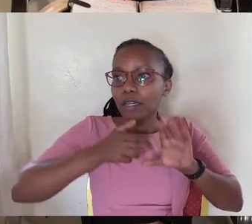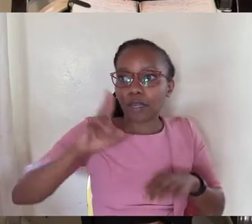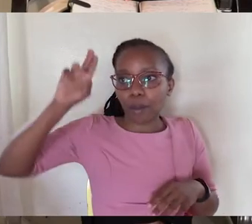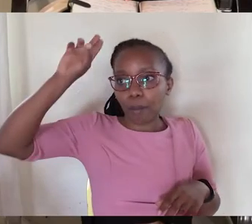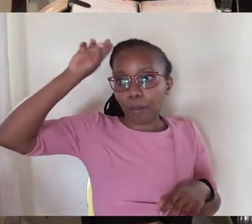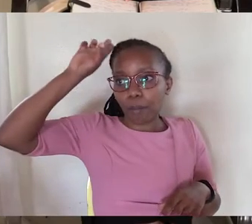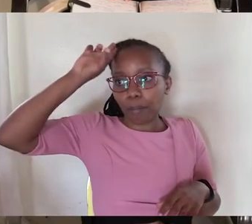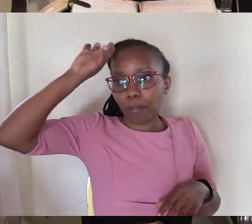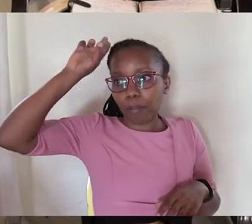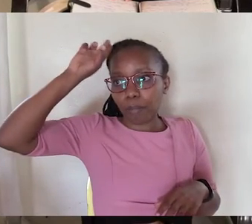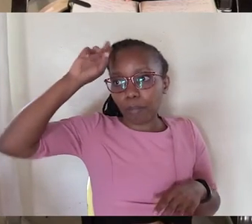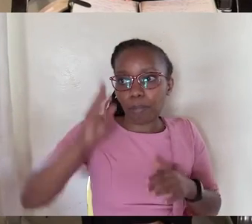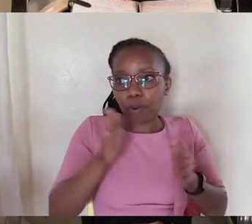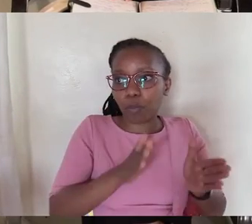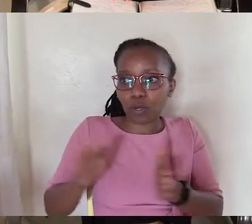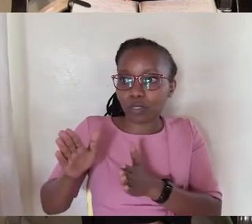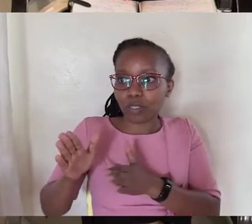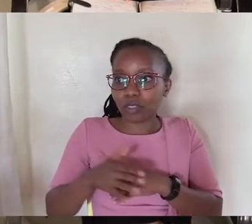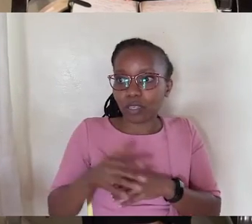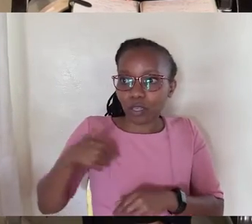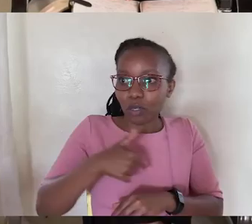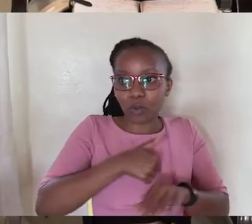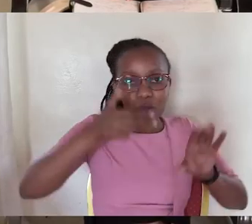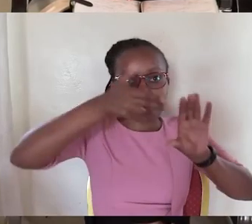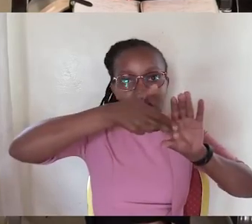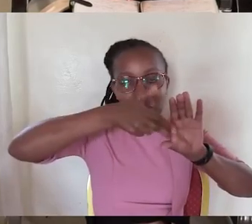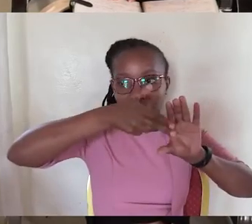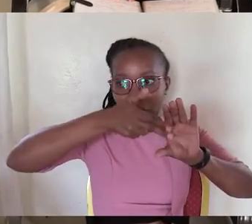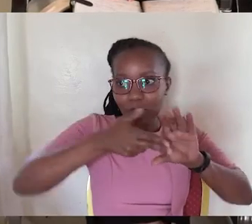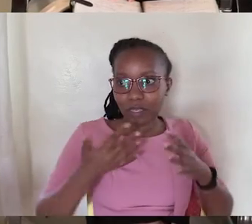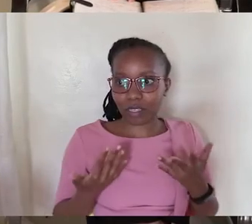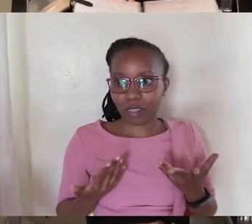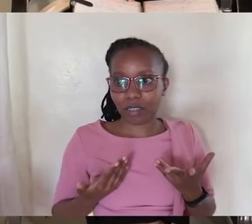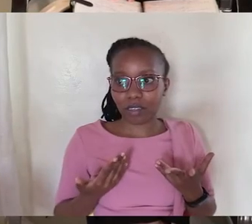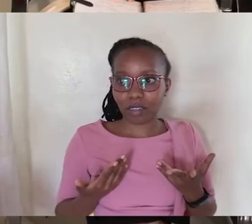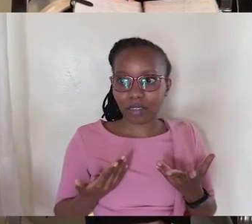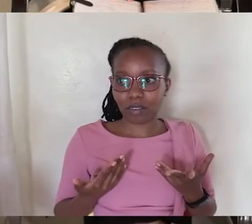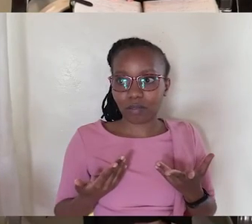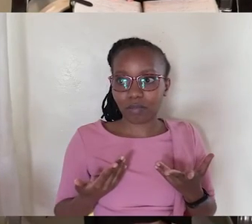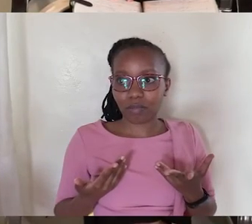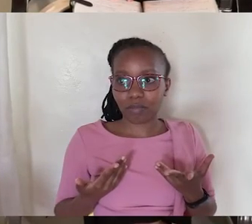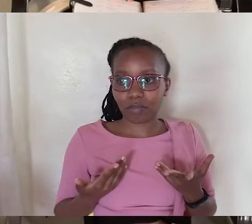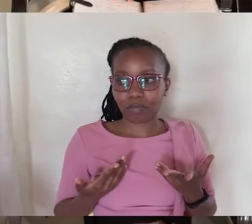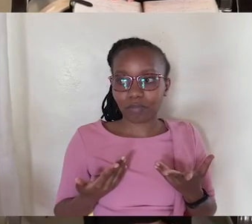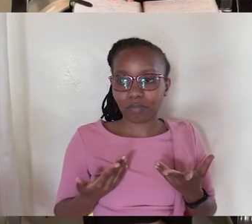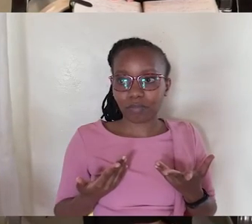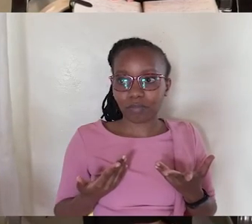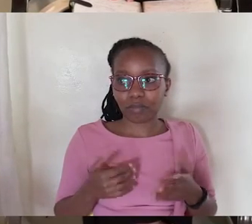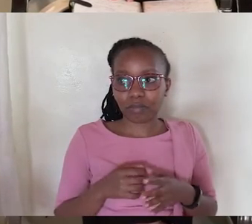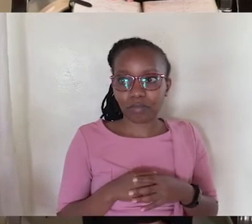process. We participated in the police vetting process. That's just on a light note.